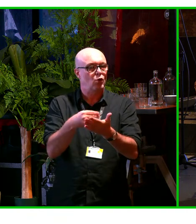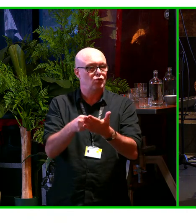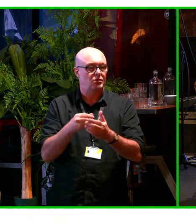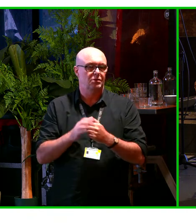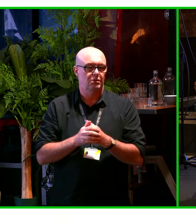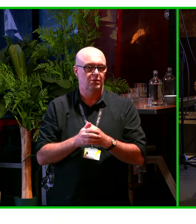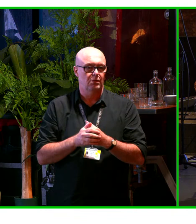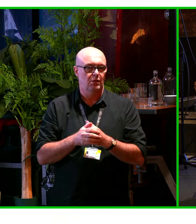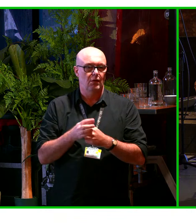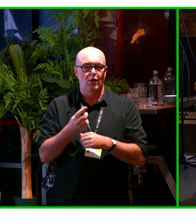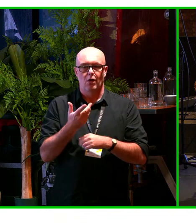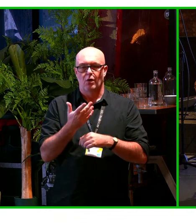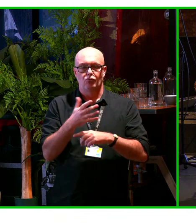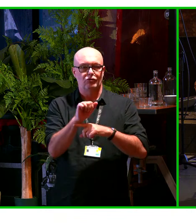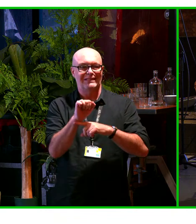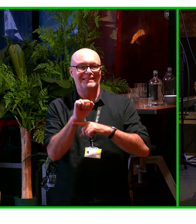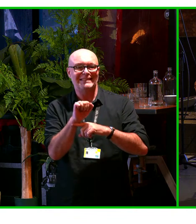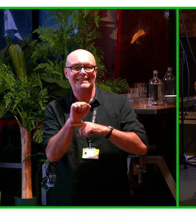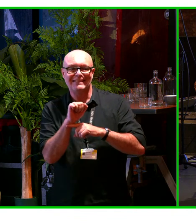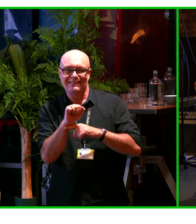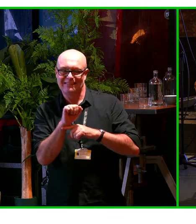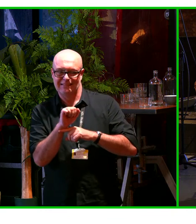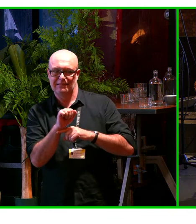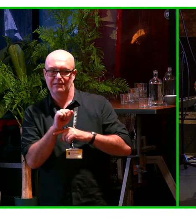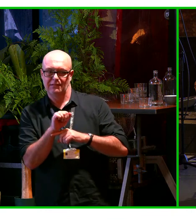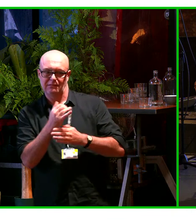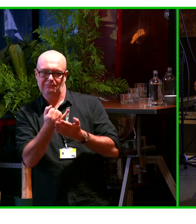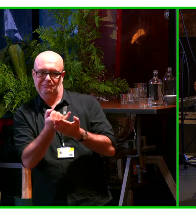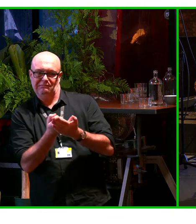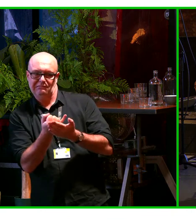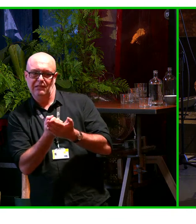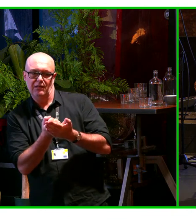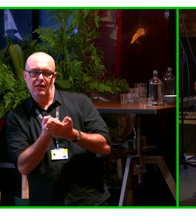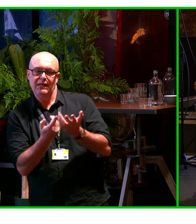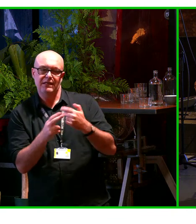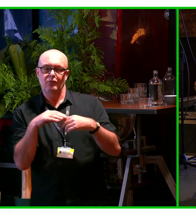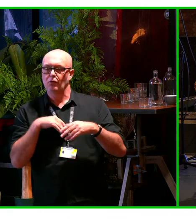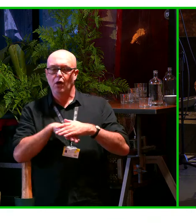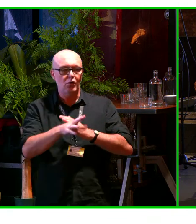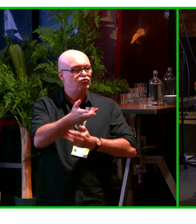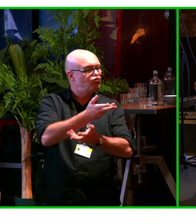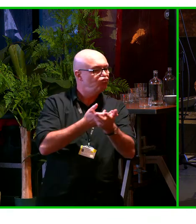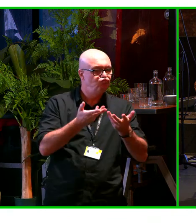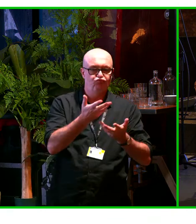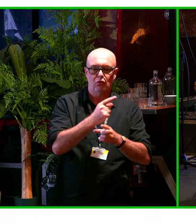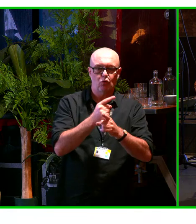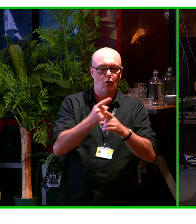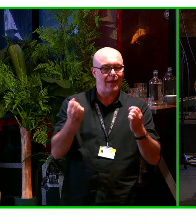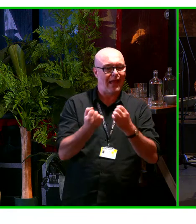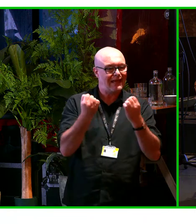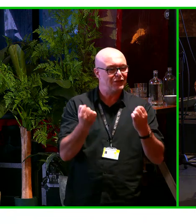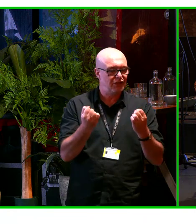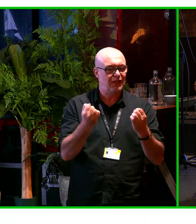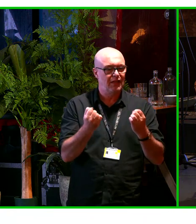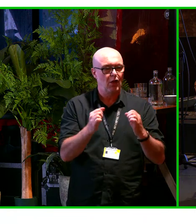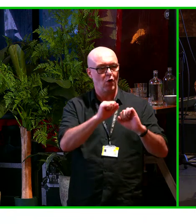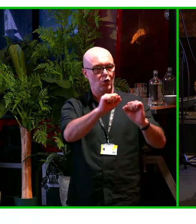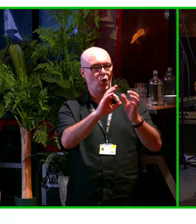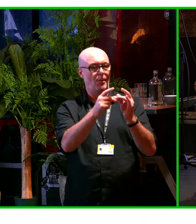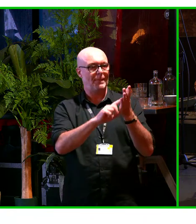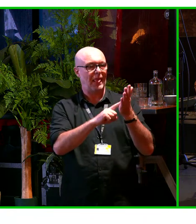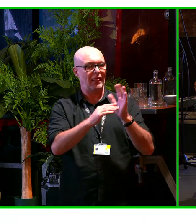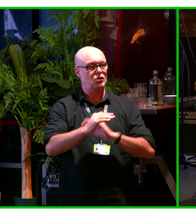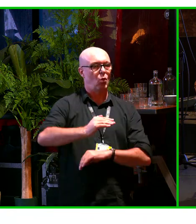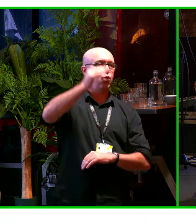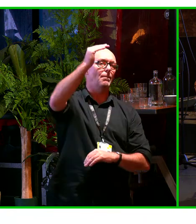that we find in the sector is when you enter conversations with a local authority and you tell them their energy bills are going to go up, because instead